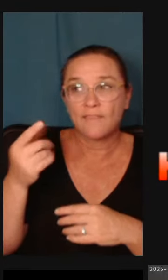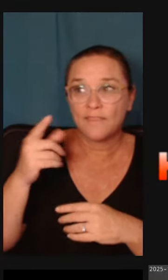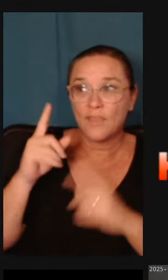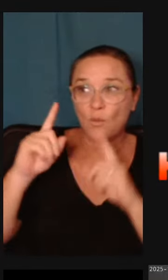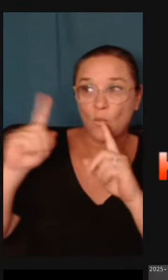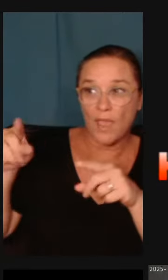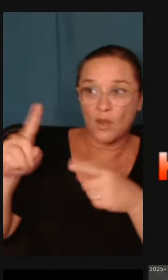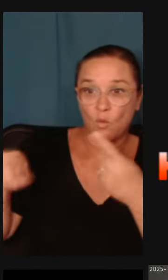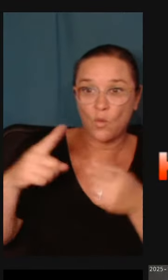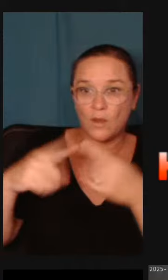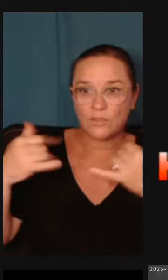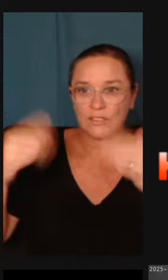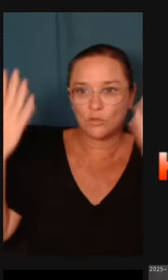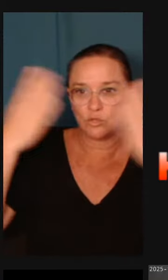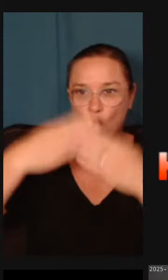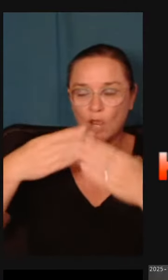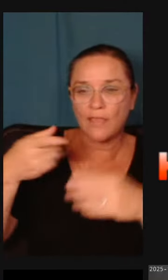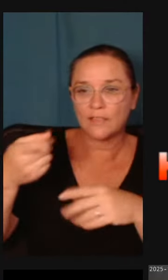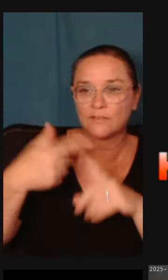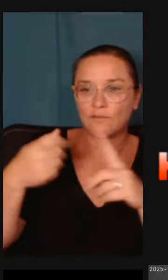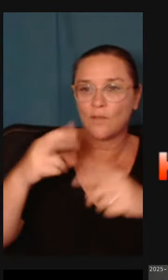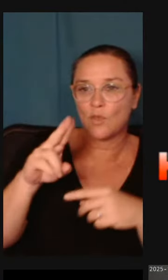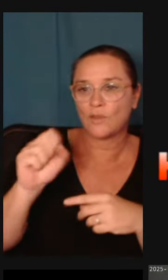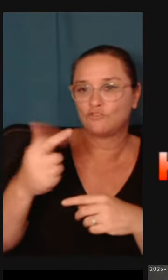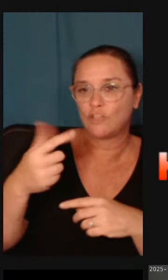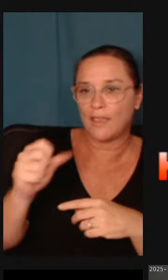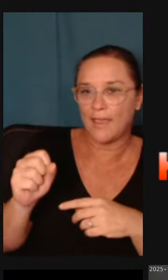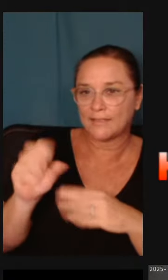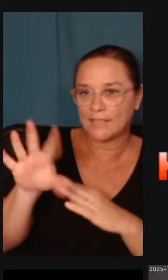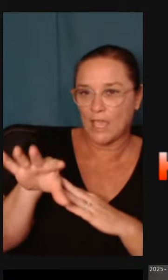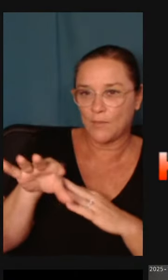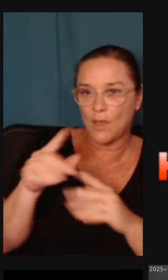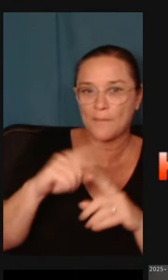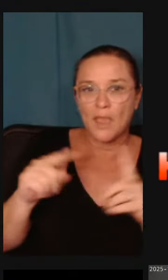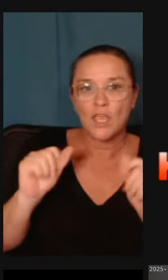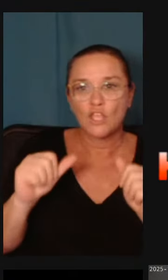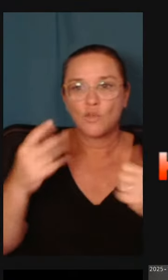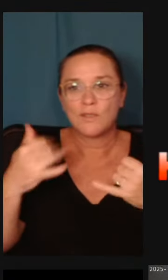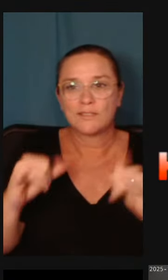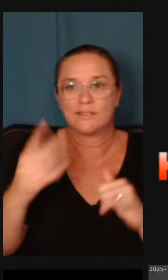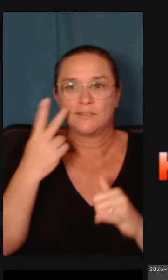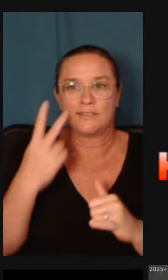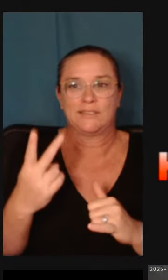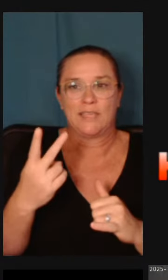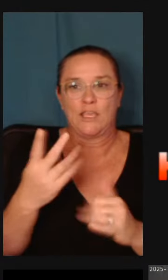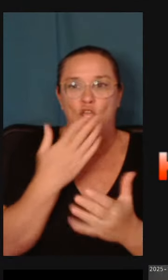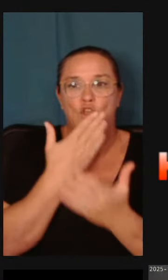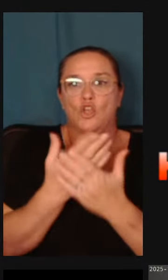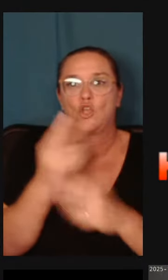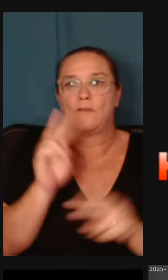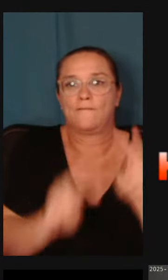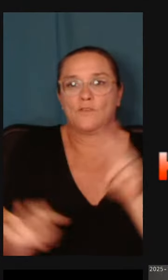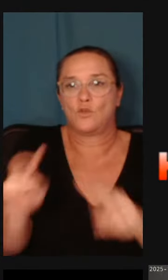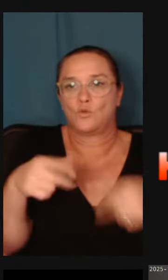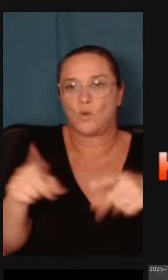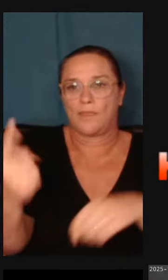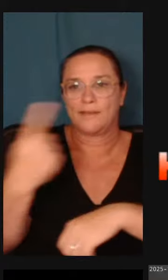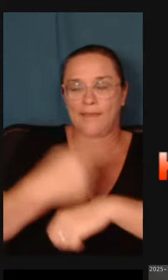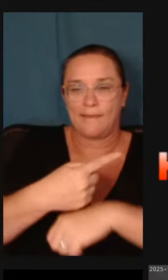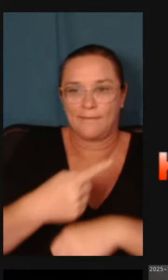you can still see, this is off the USGS cam, but give you an idea that you can still see a pretty good view during the day up there.